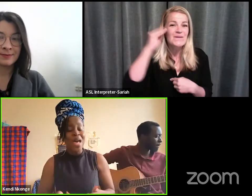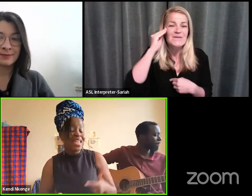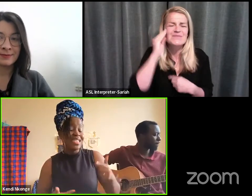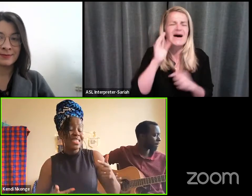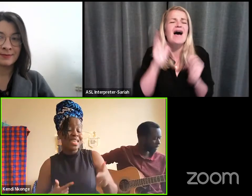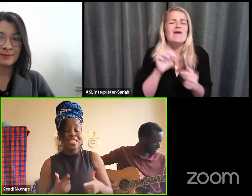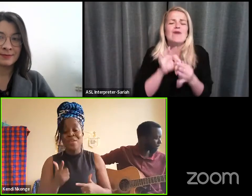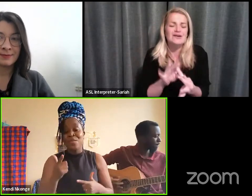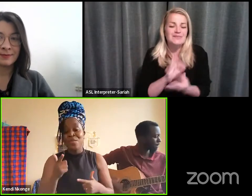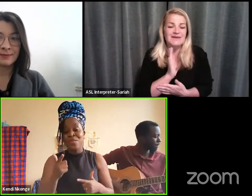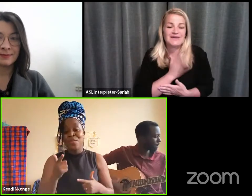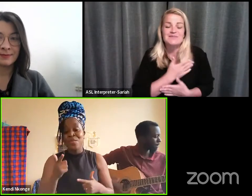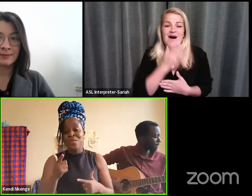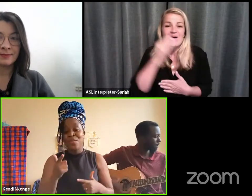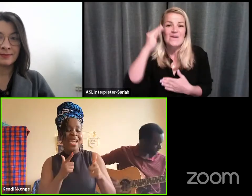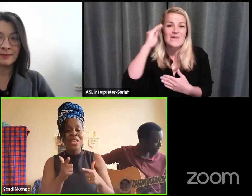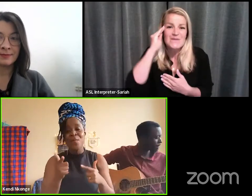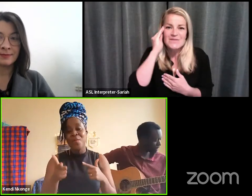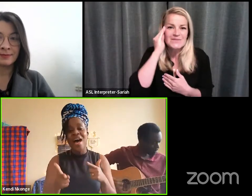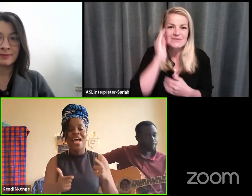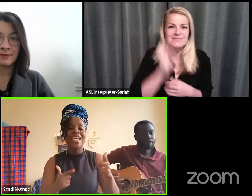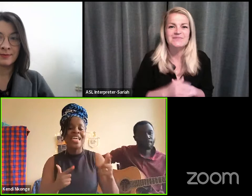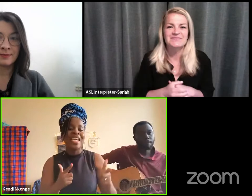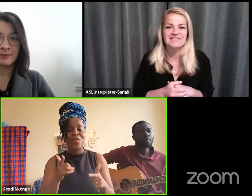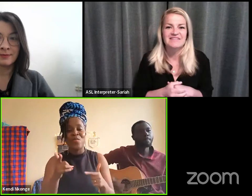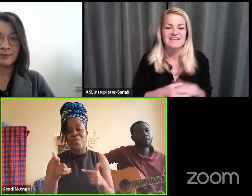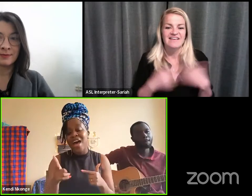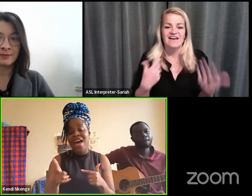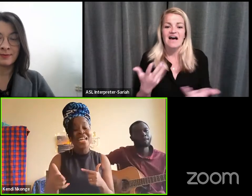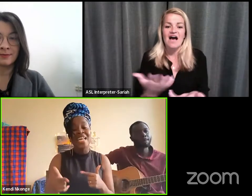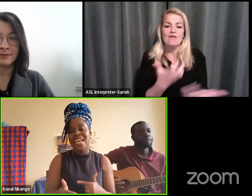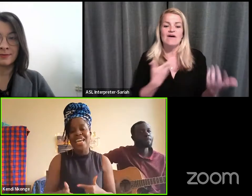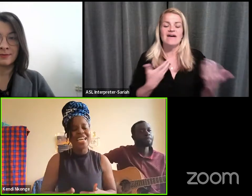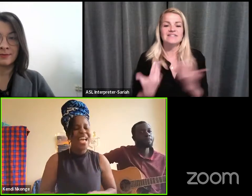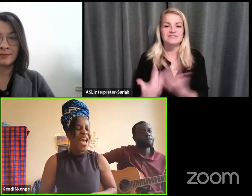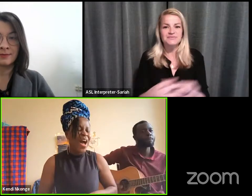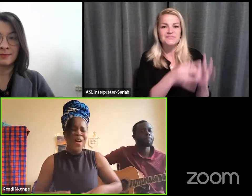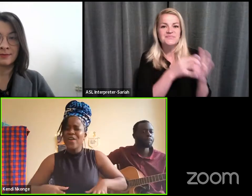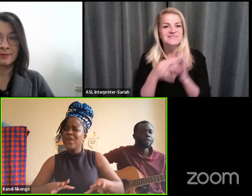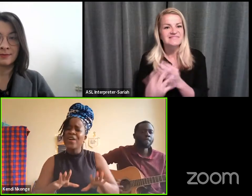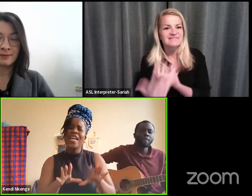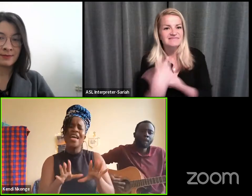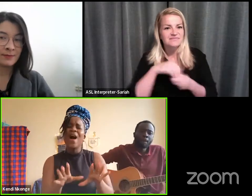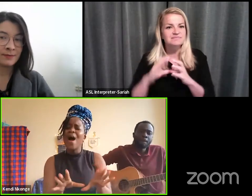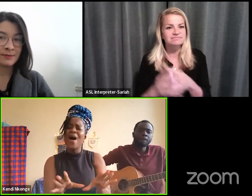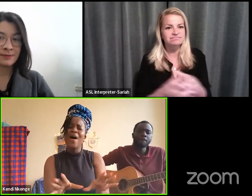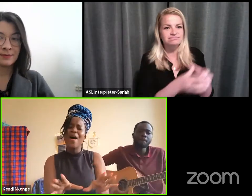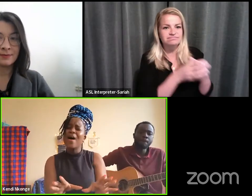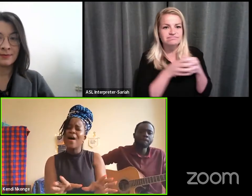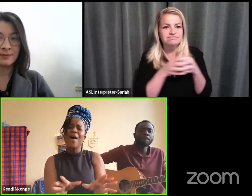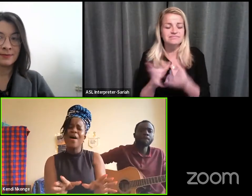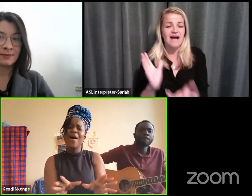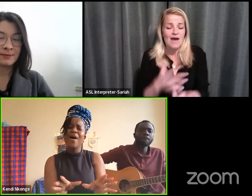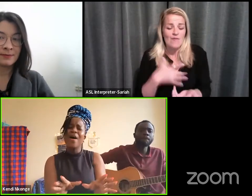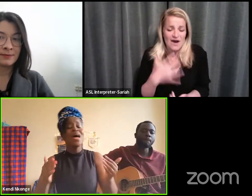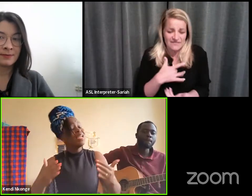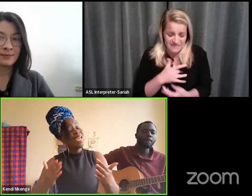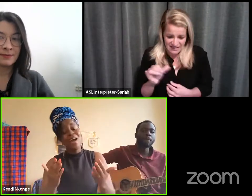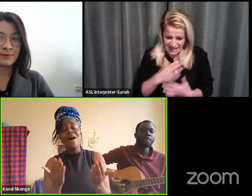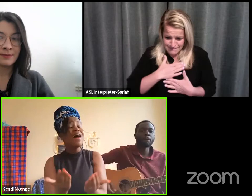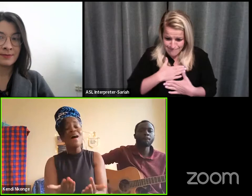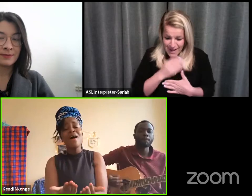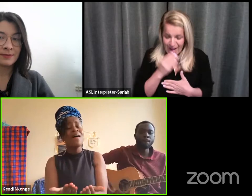home, this is Nyumbani, Nyumbani, Nyumbani. Ni home,